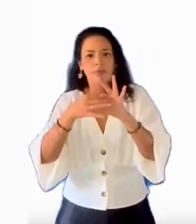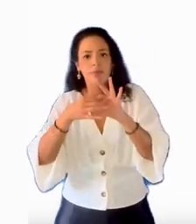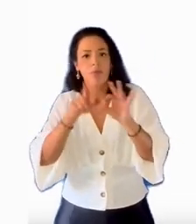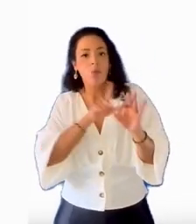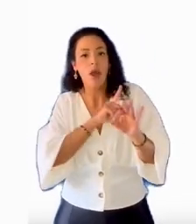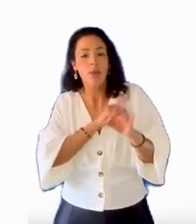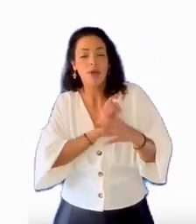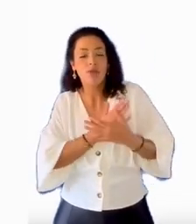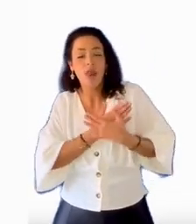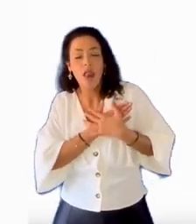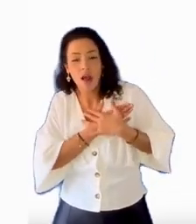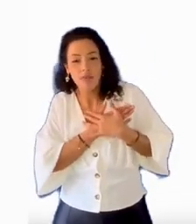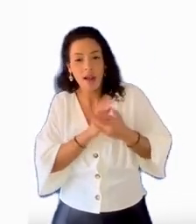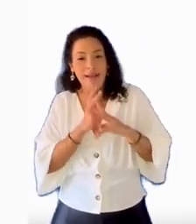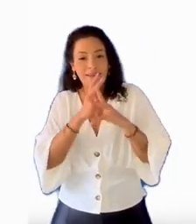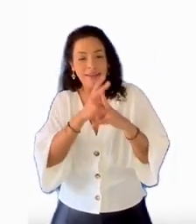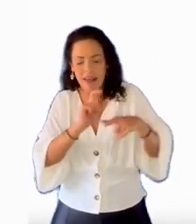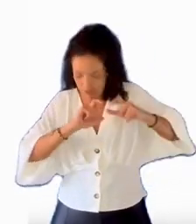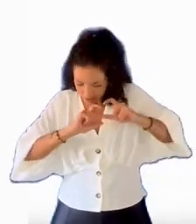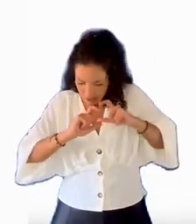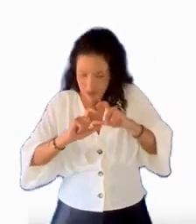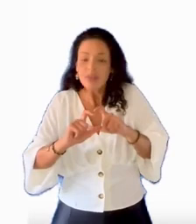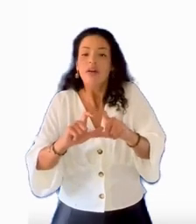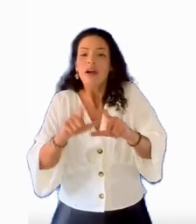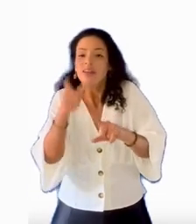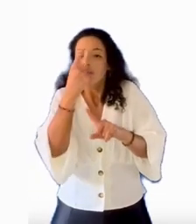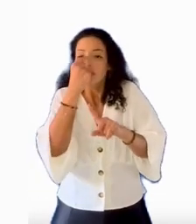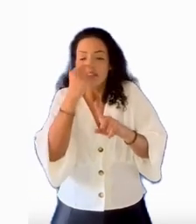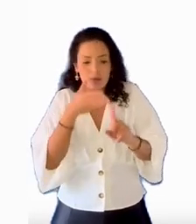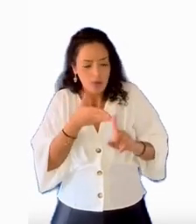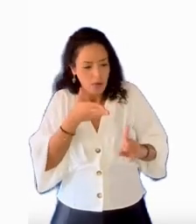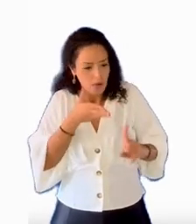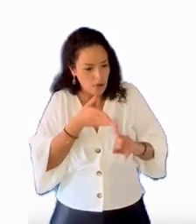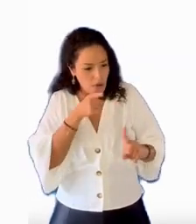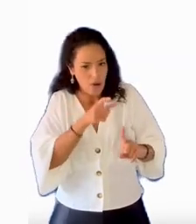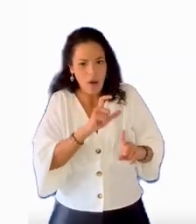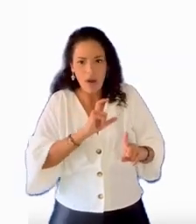of love, care, and the capacity to see that hidden treasure that lies within them.